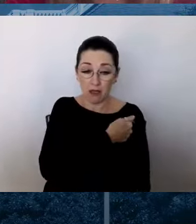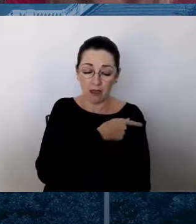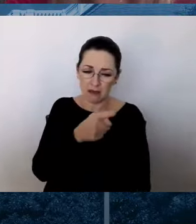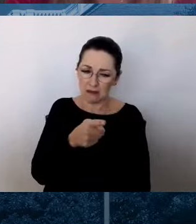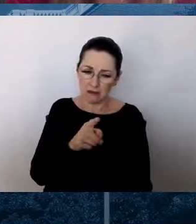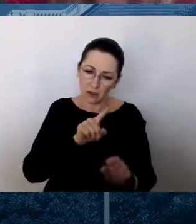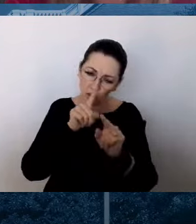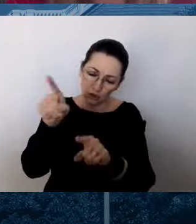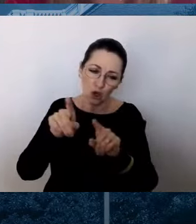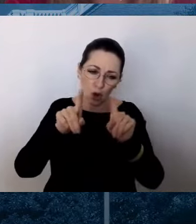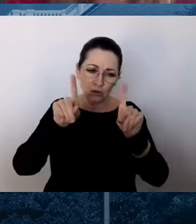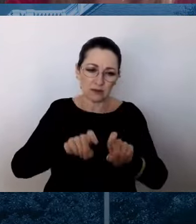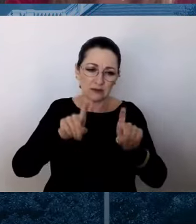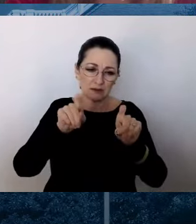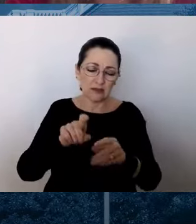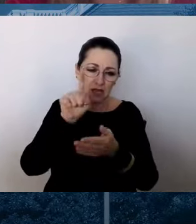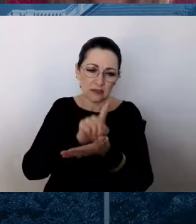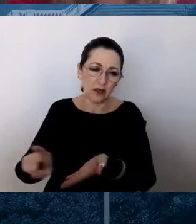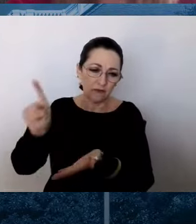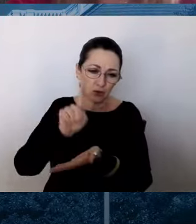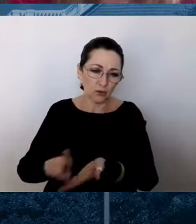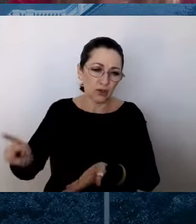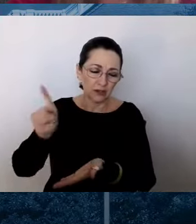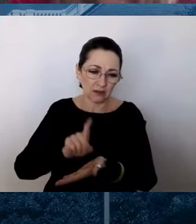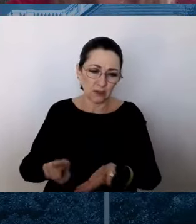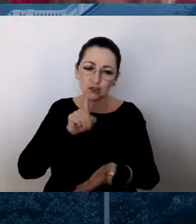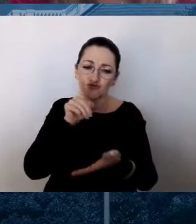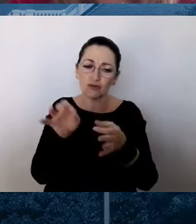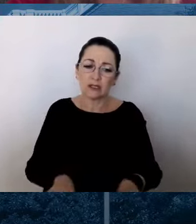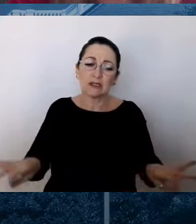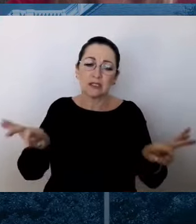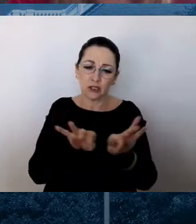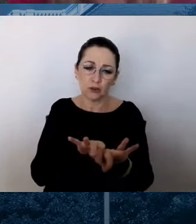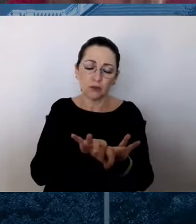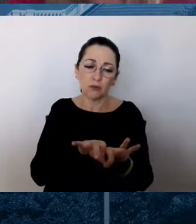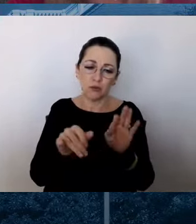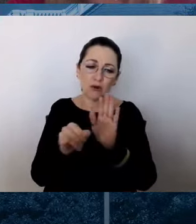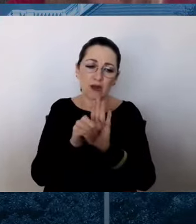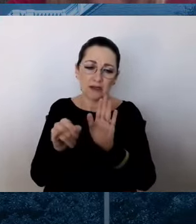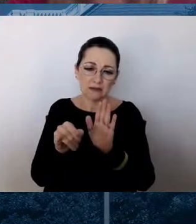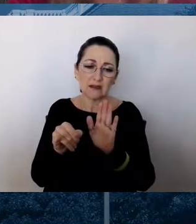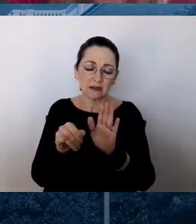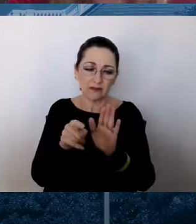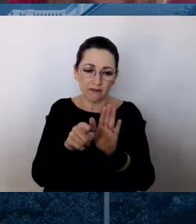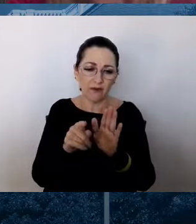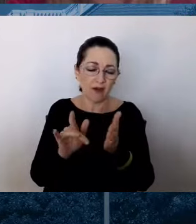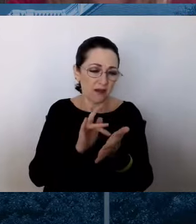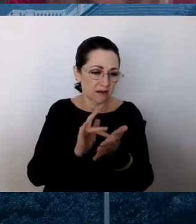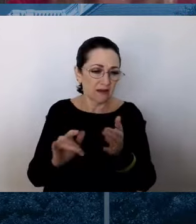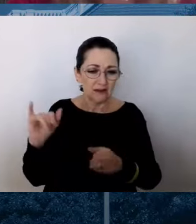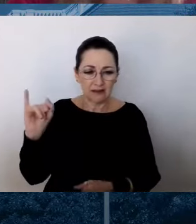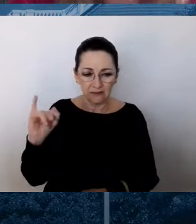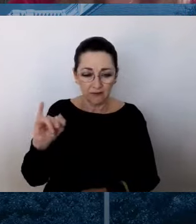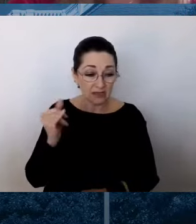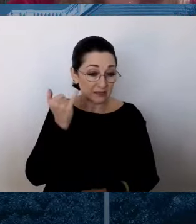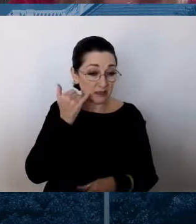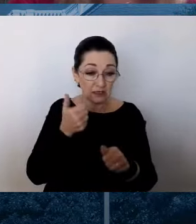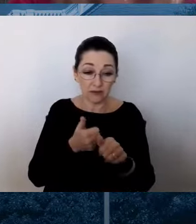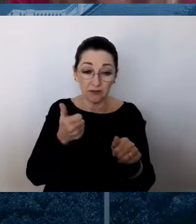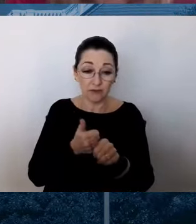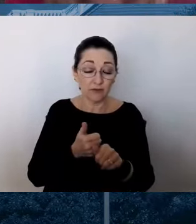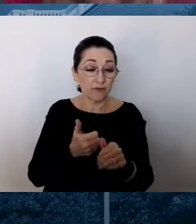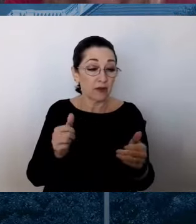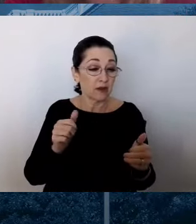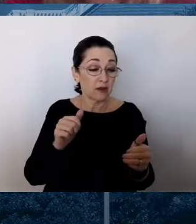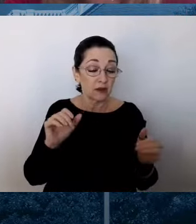important for identifying infection and reducing spread. And if you have any symptoms or have been